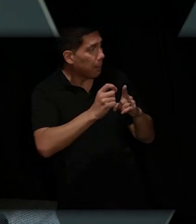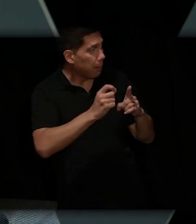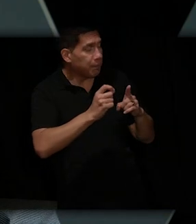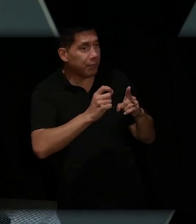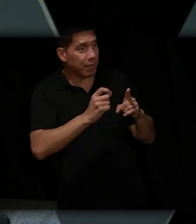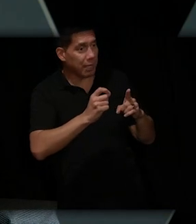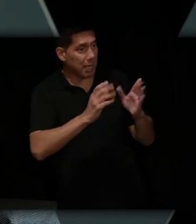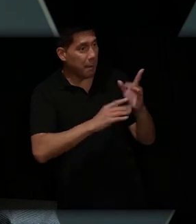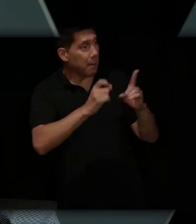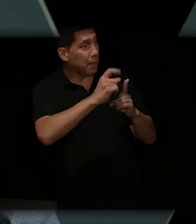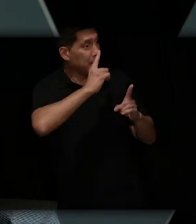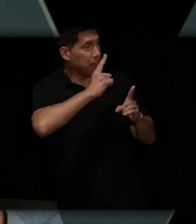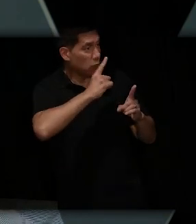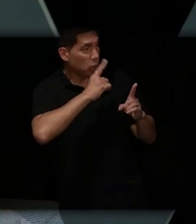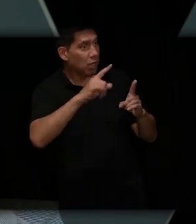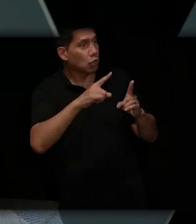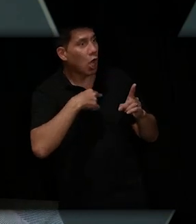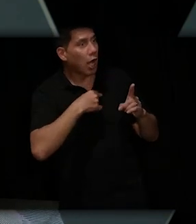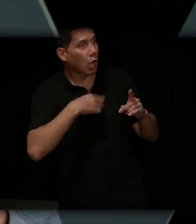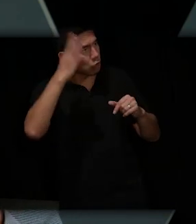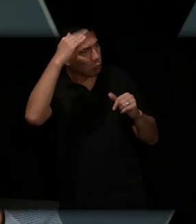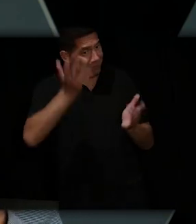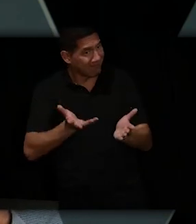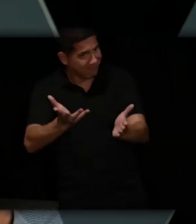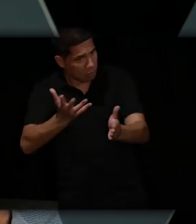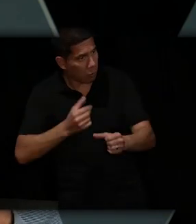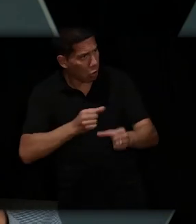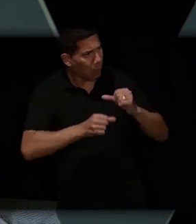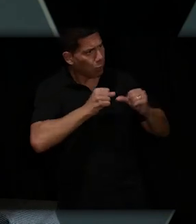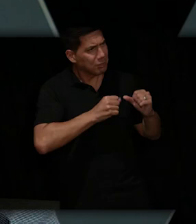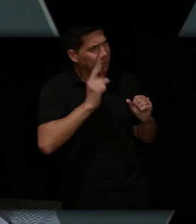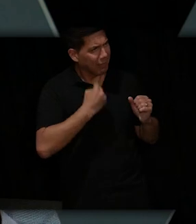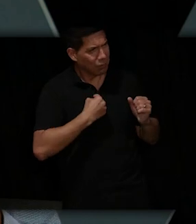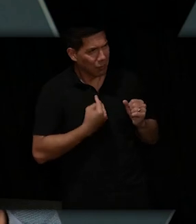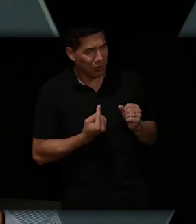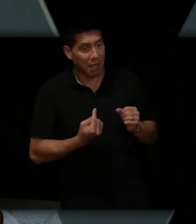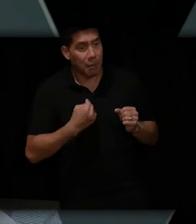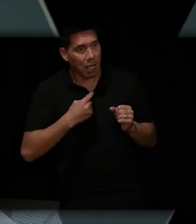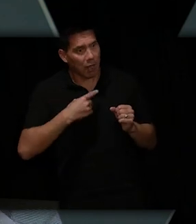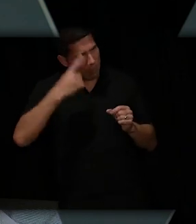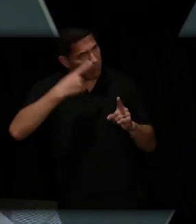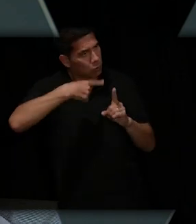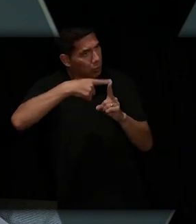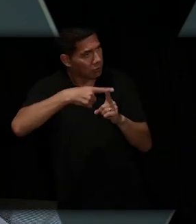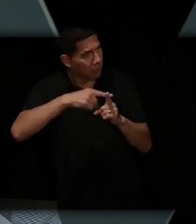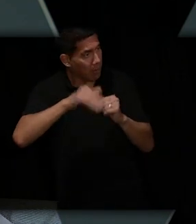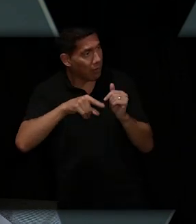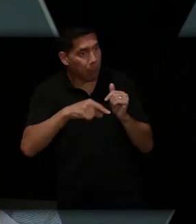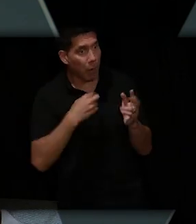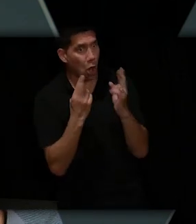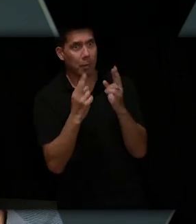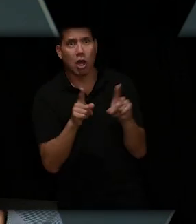that we've let Donald Trump get away with, but I might just be being a little bit too optimistic about that, but that's my hope. Like, I don't think